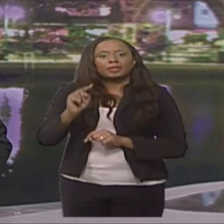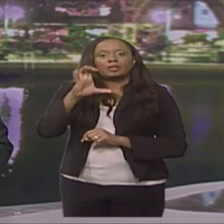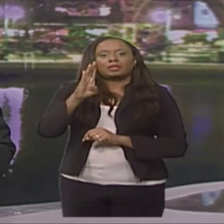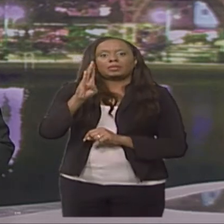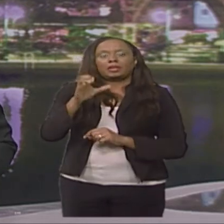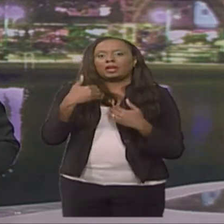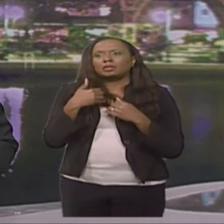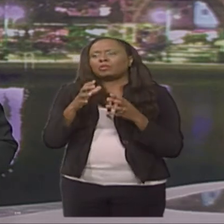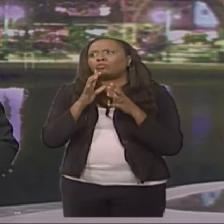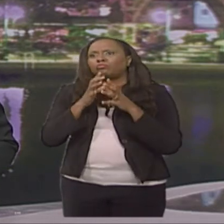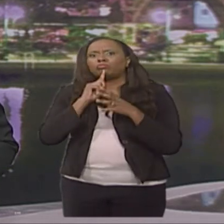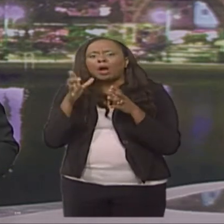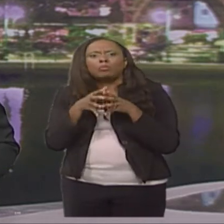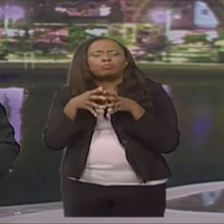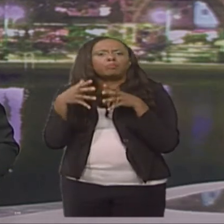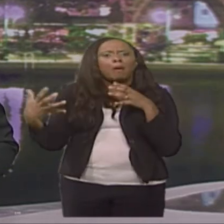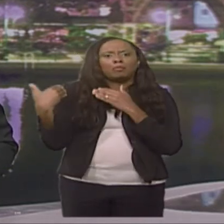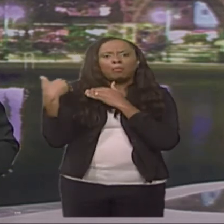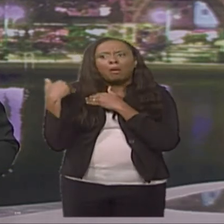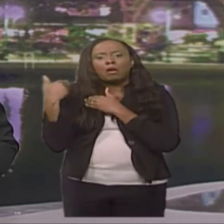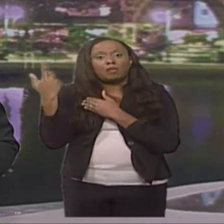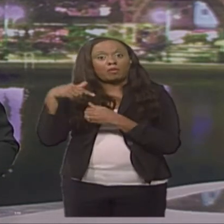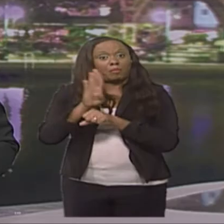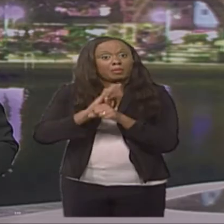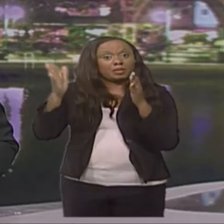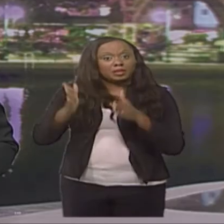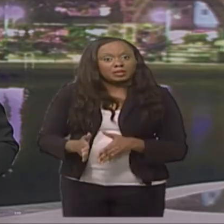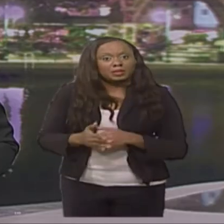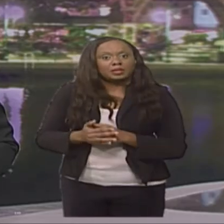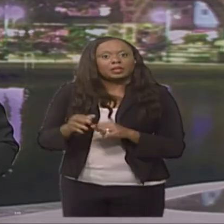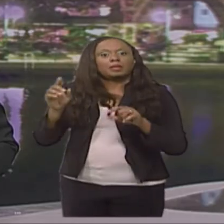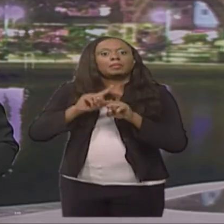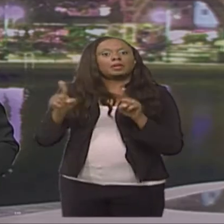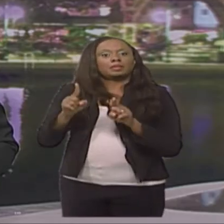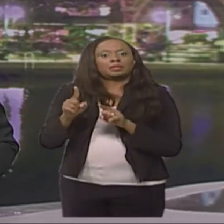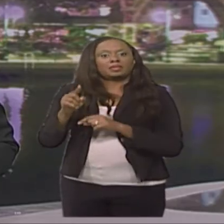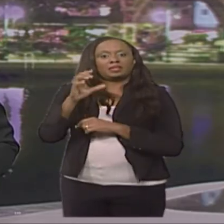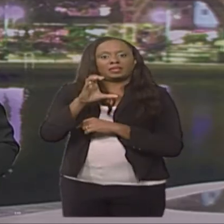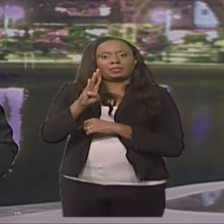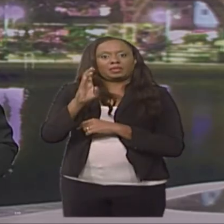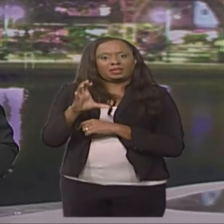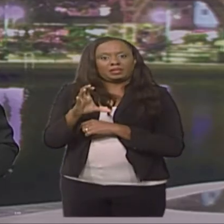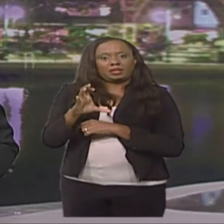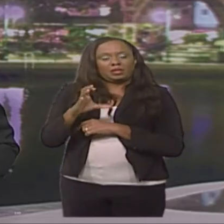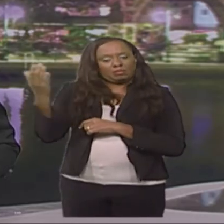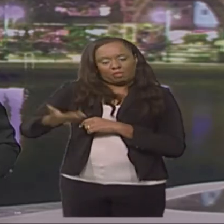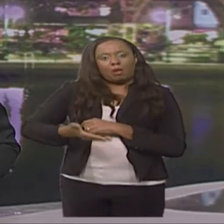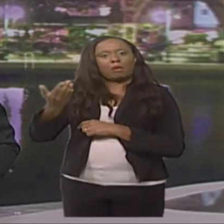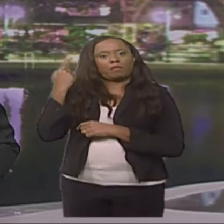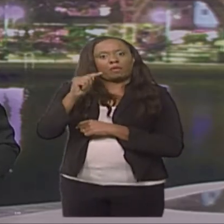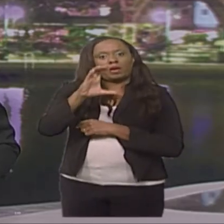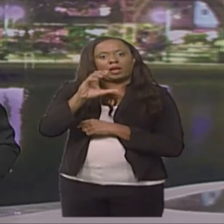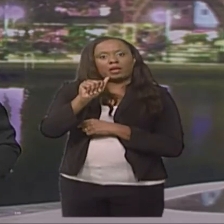national obligation, has incurred significant costs. He says the decision to appoint the CBC as a host national broadcaster for Carry